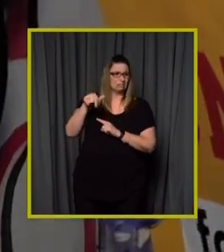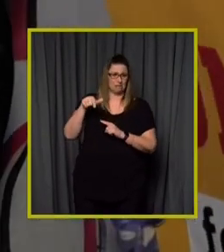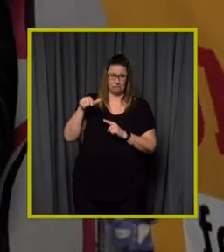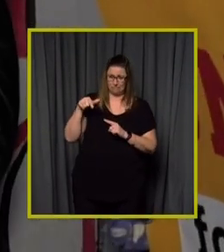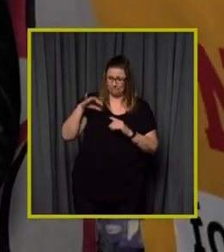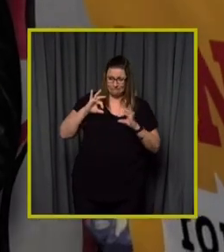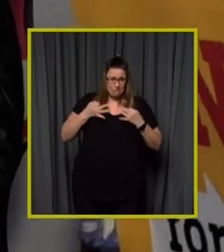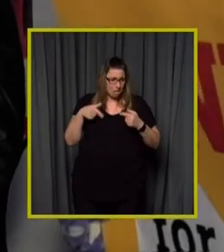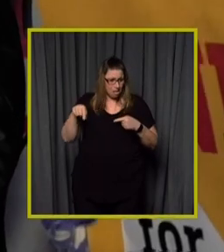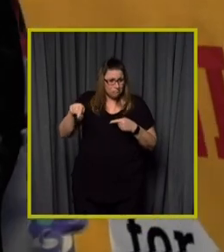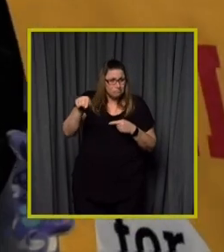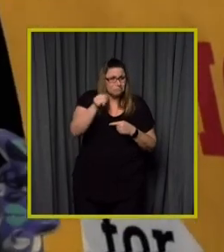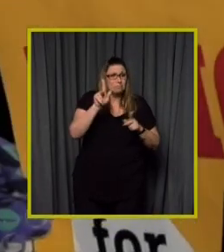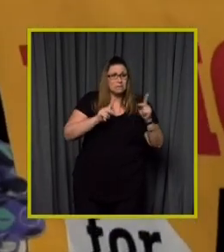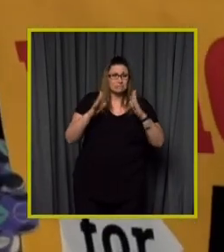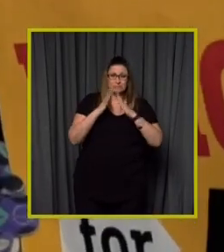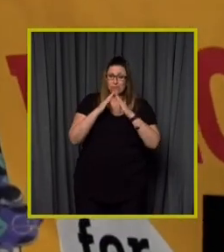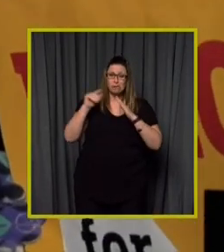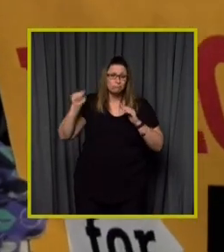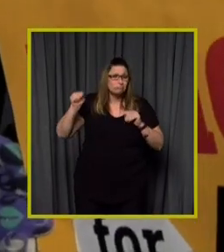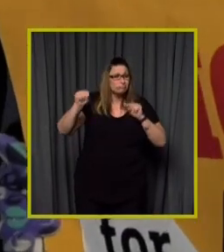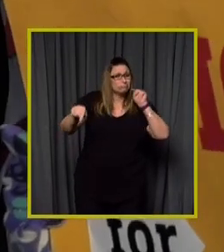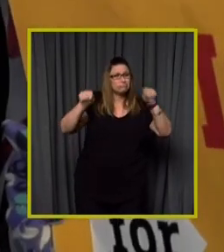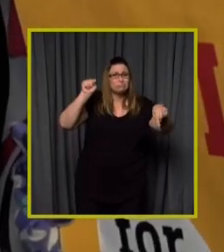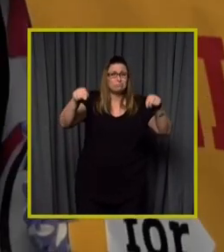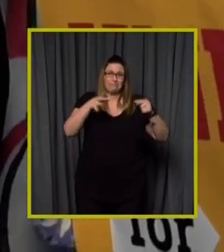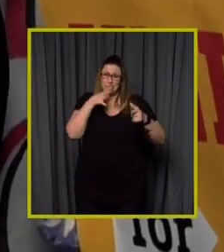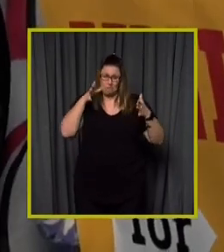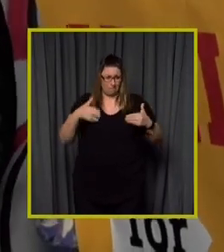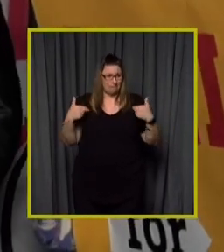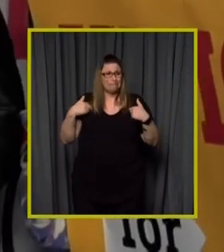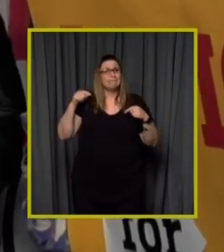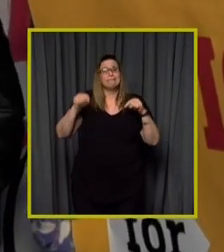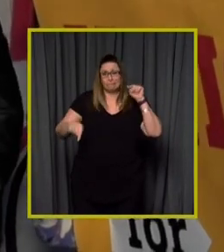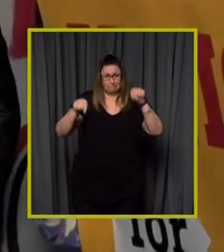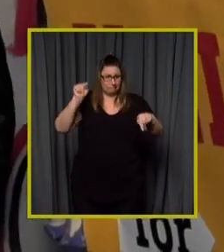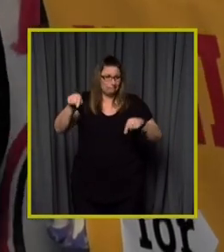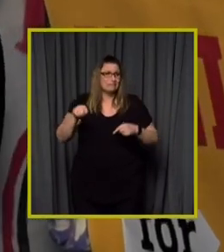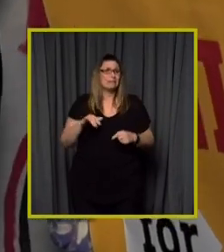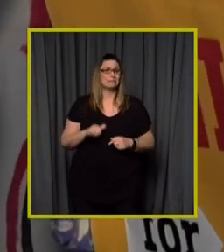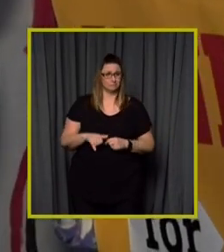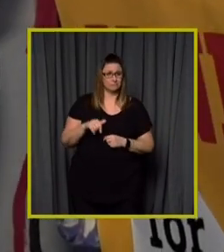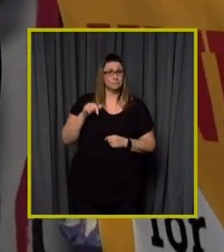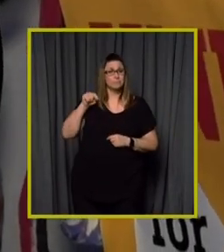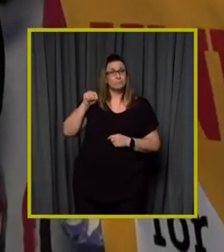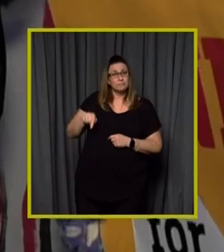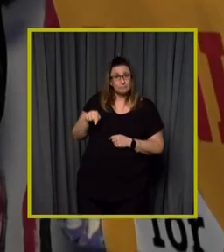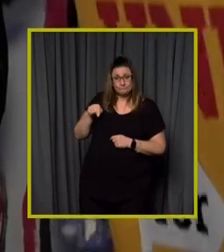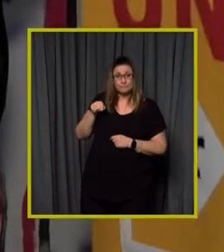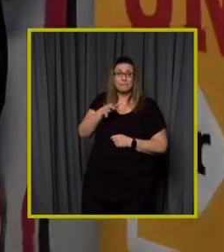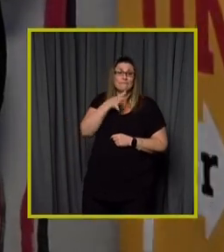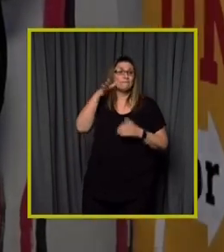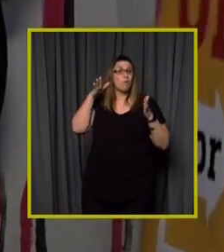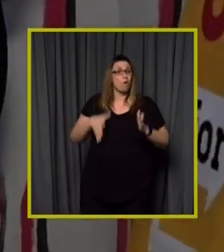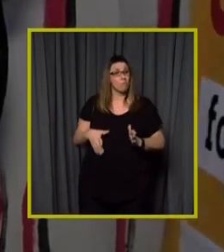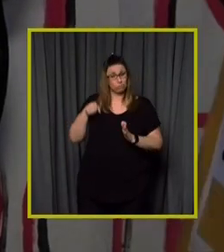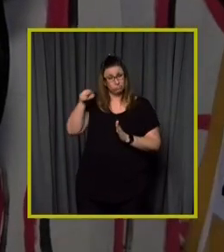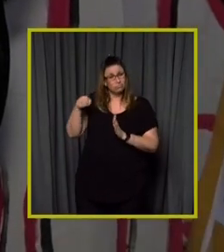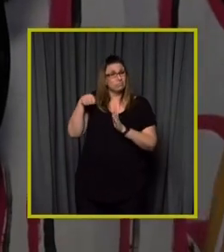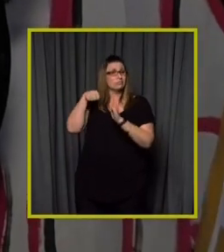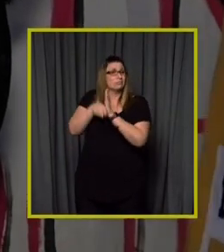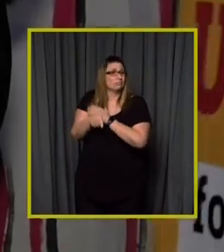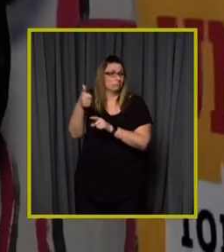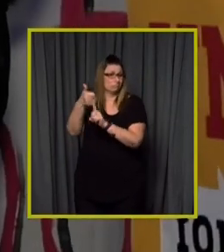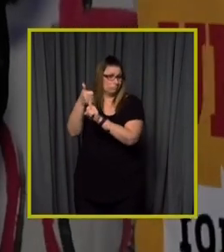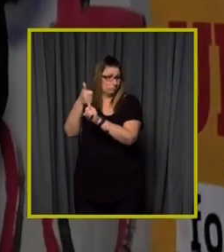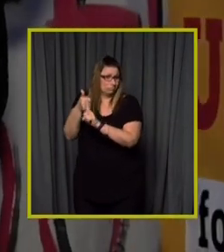is 85 deaths per 100,000, which is higher than our veterans' suicide rate. And it has shot